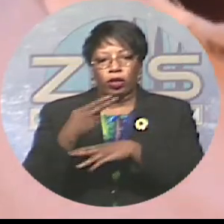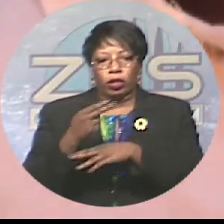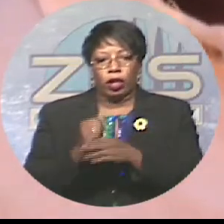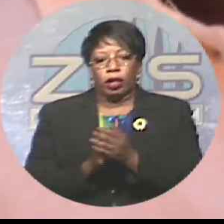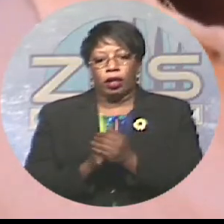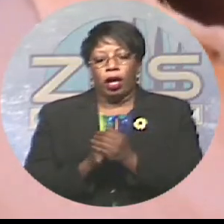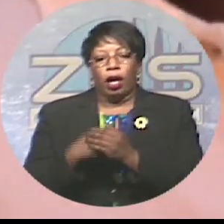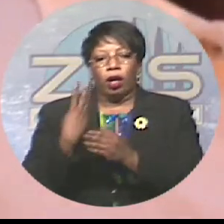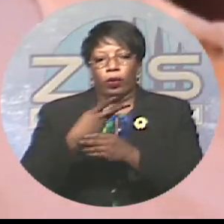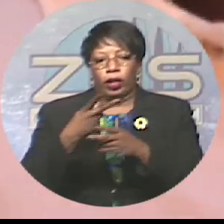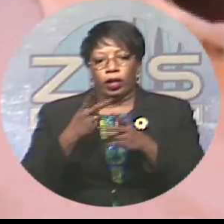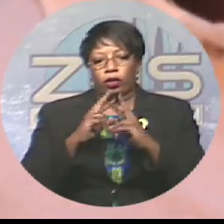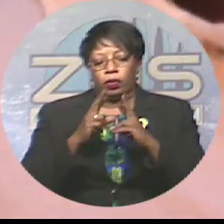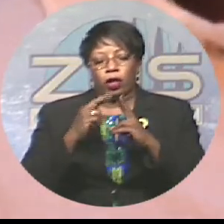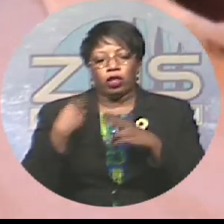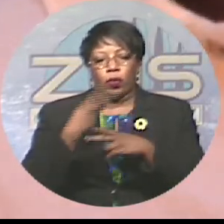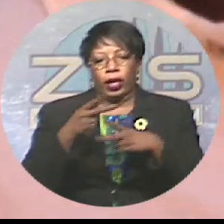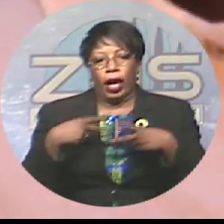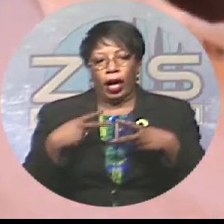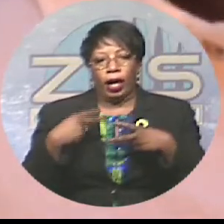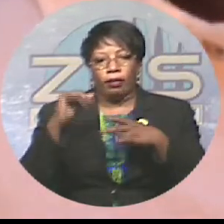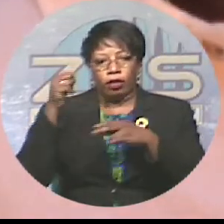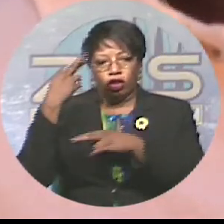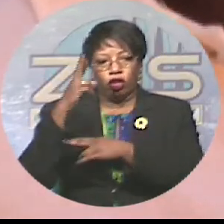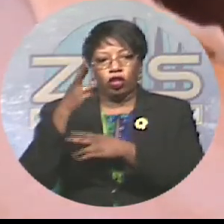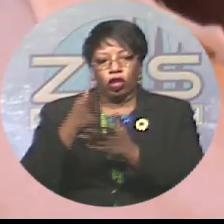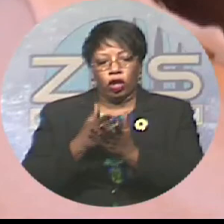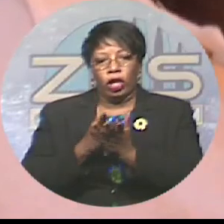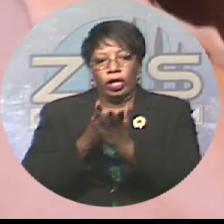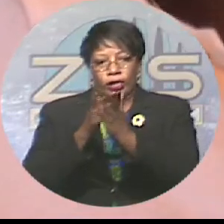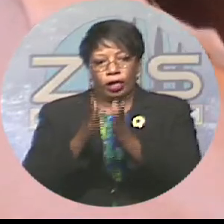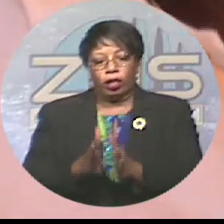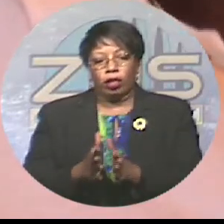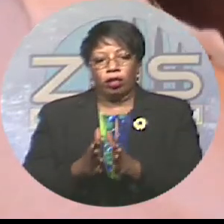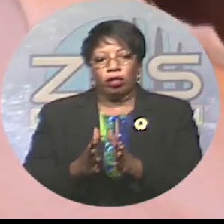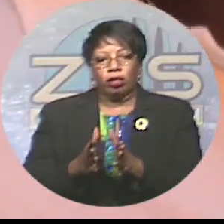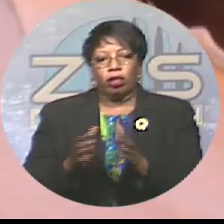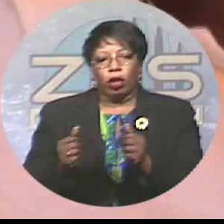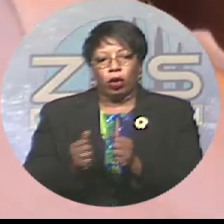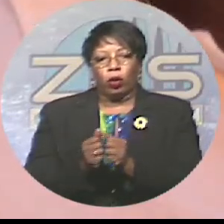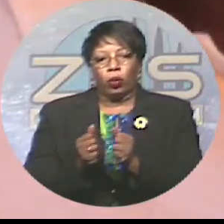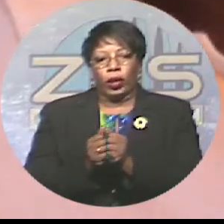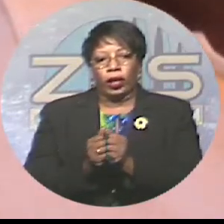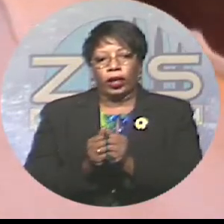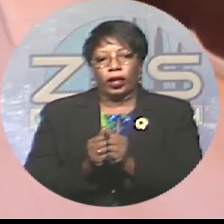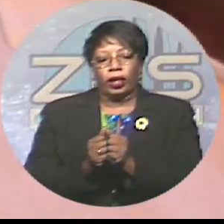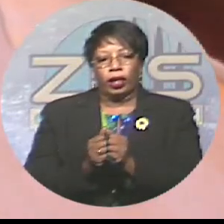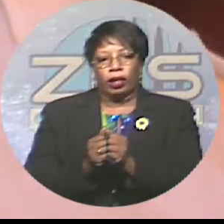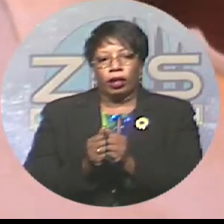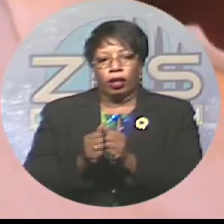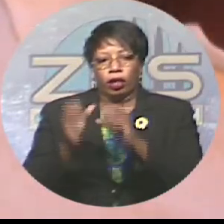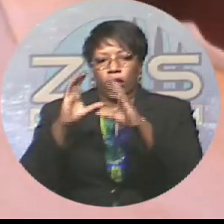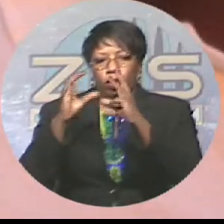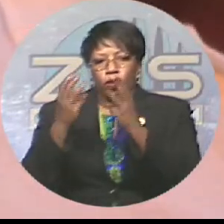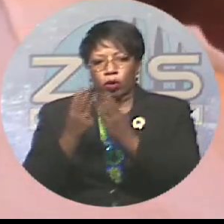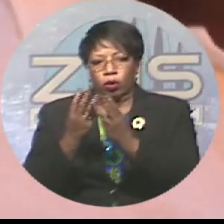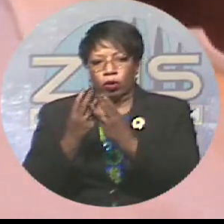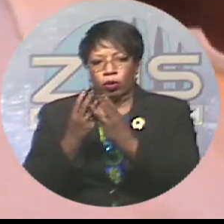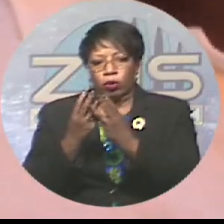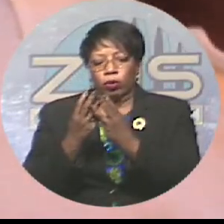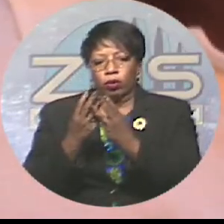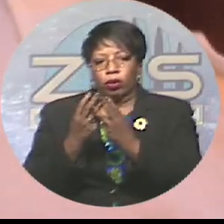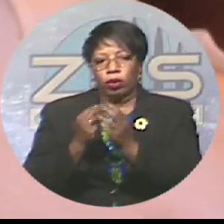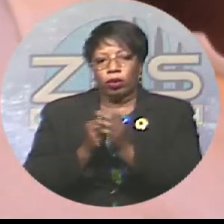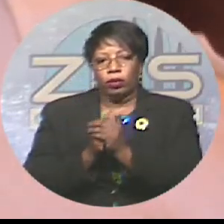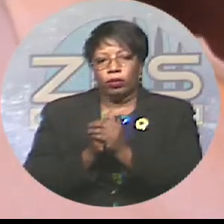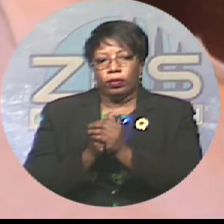junior sailors. The junior sailors are going to be sailing along with some of the cruisers. So we're trying to get the cruisers to sail